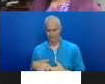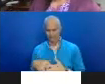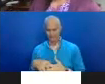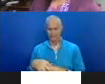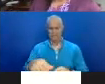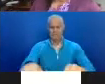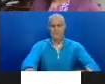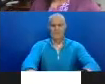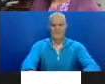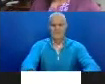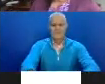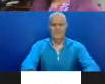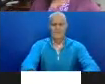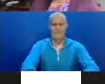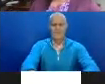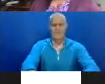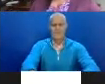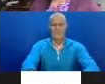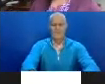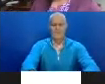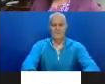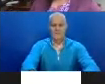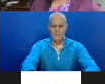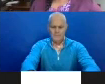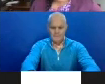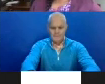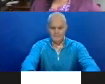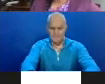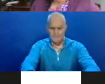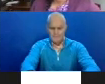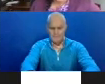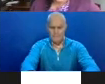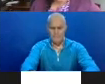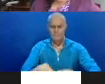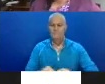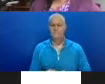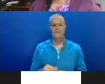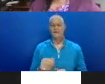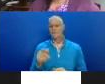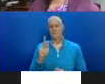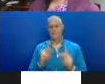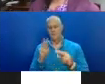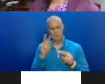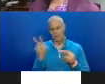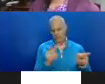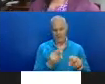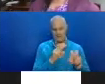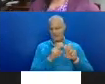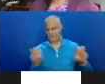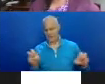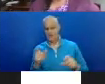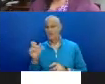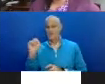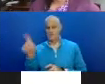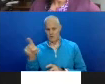Other attendees cannot see this chat, and panelists will not be reading this chat. So if you have questions, please post them in